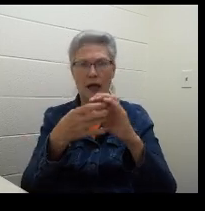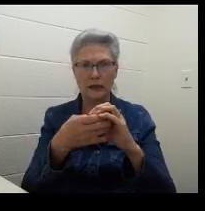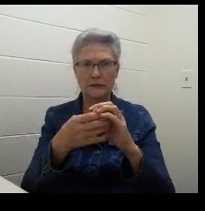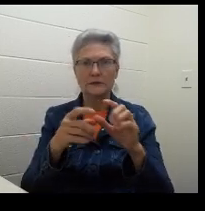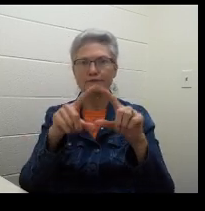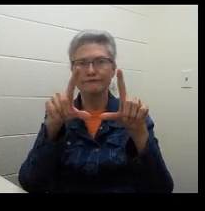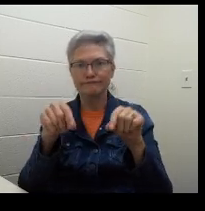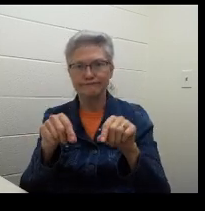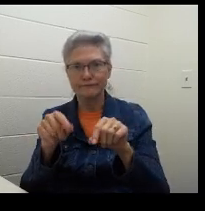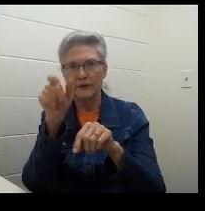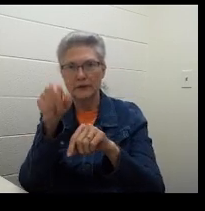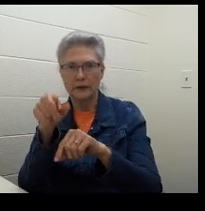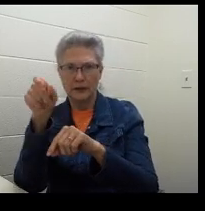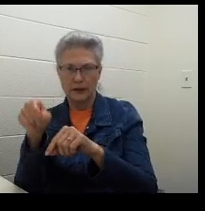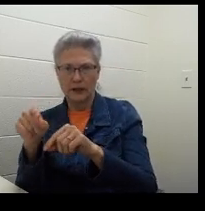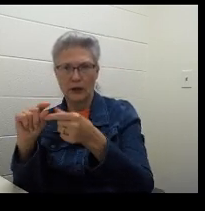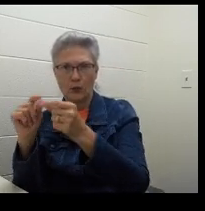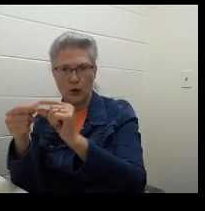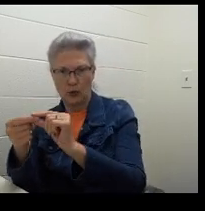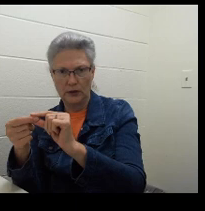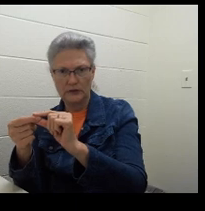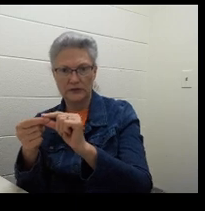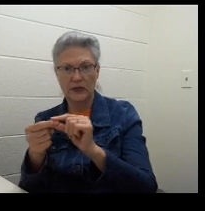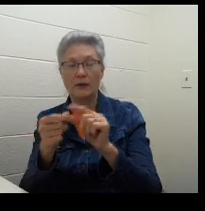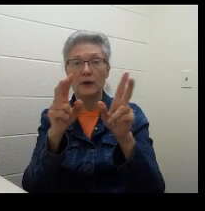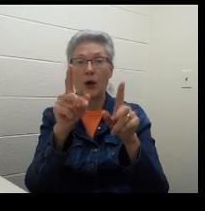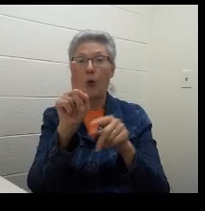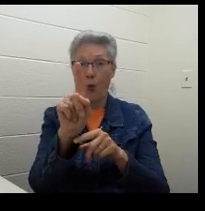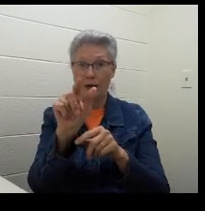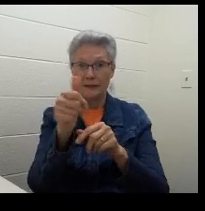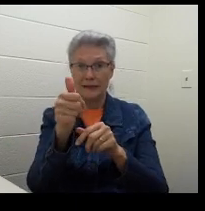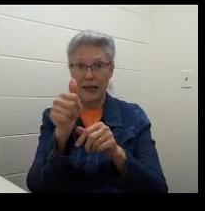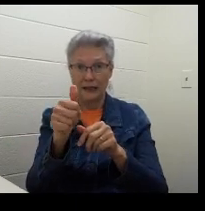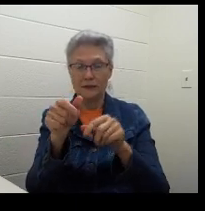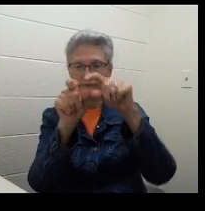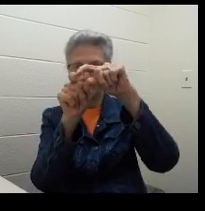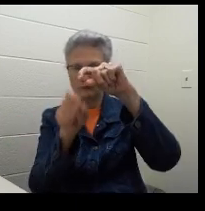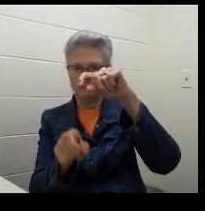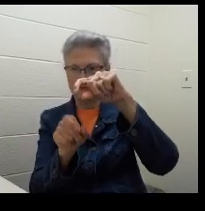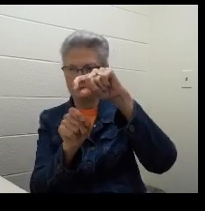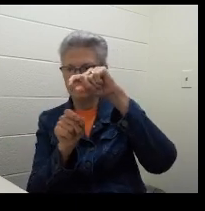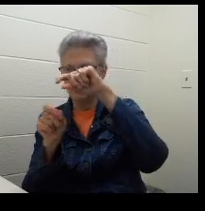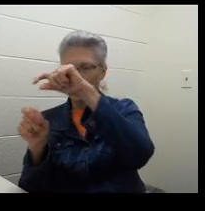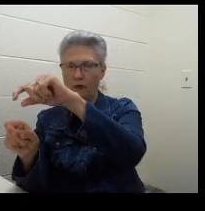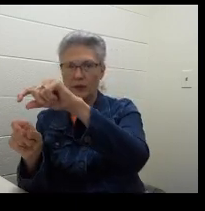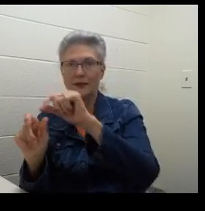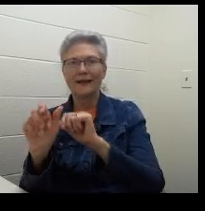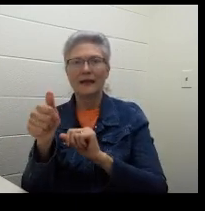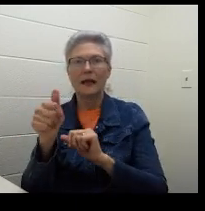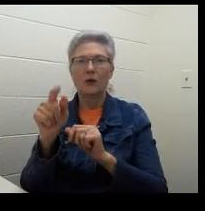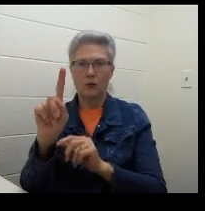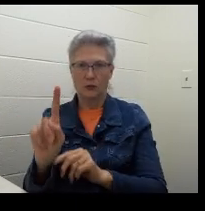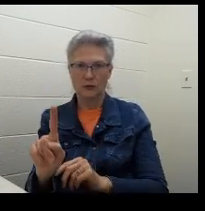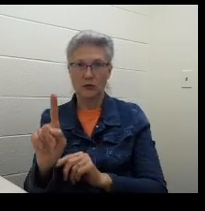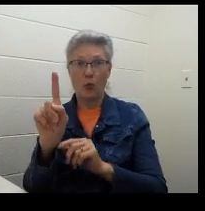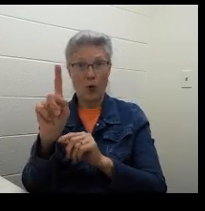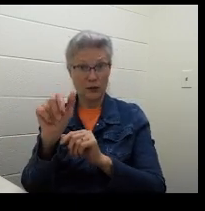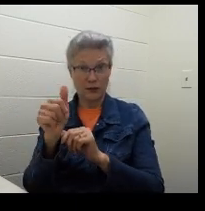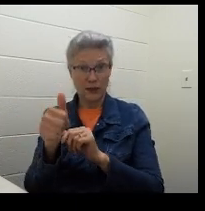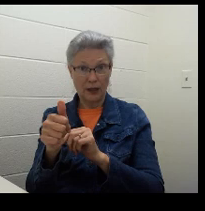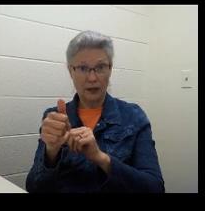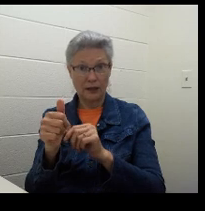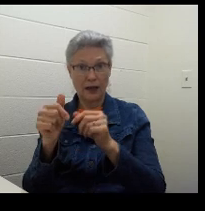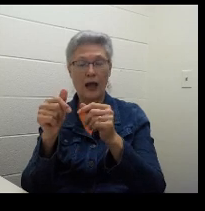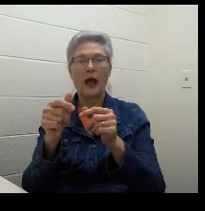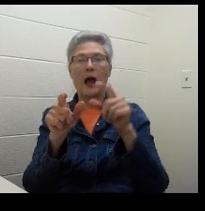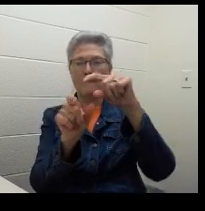but I'm going to regroup one of the 10s into 10 ones. I took one of the 10s